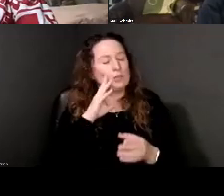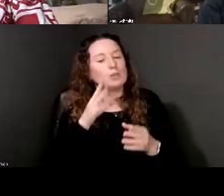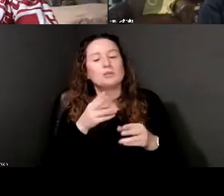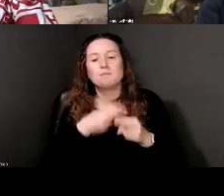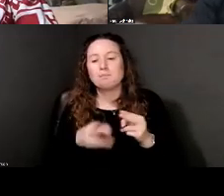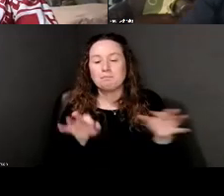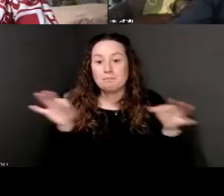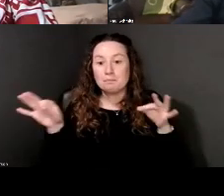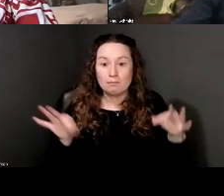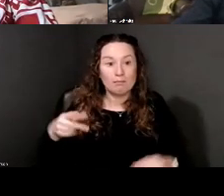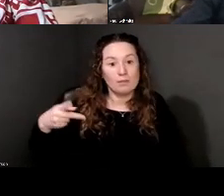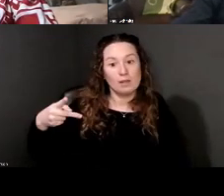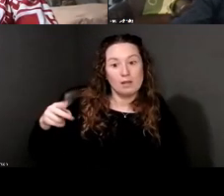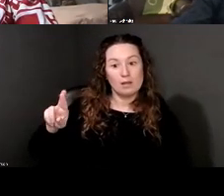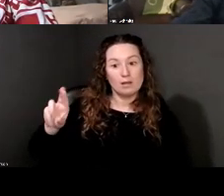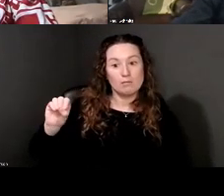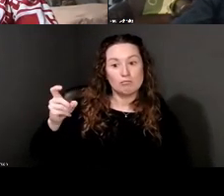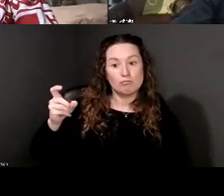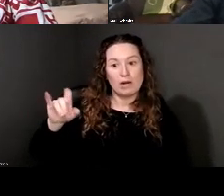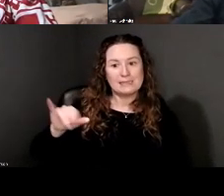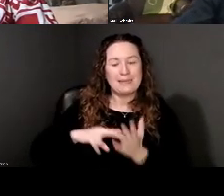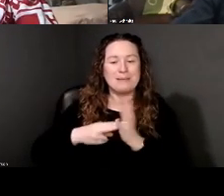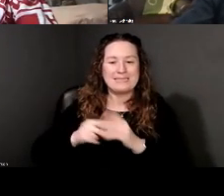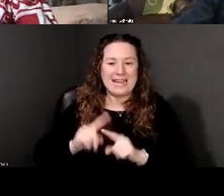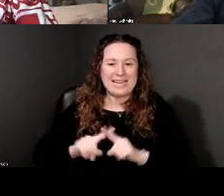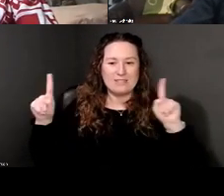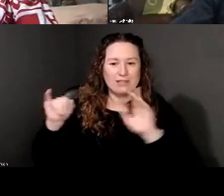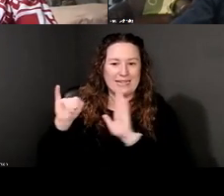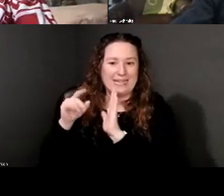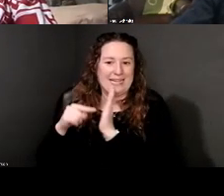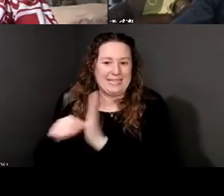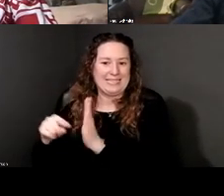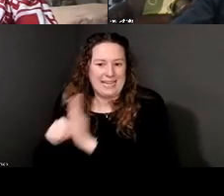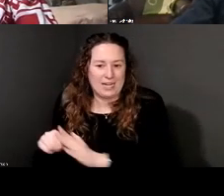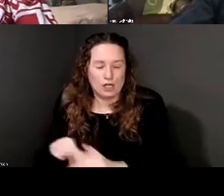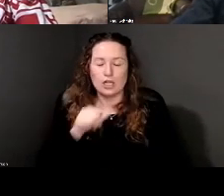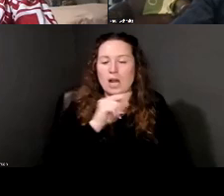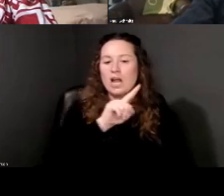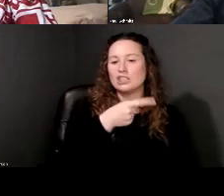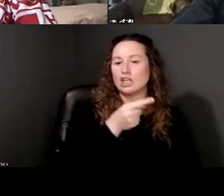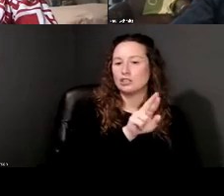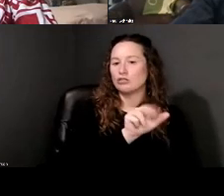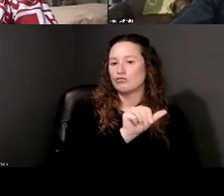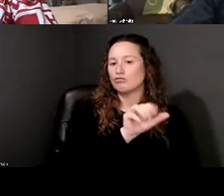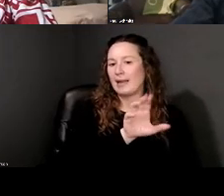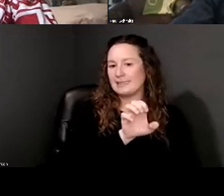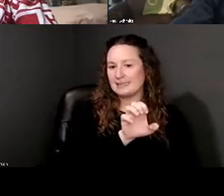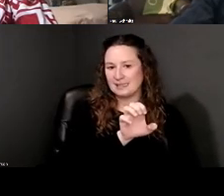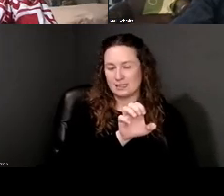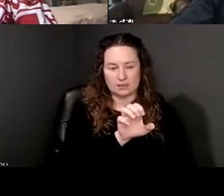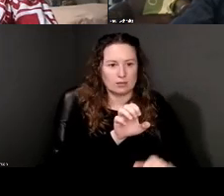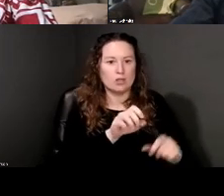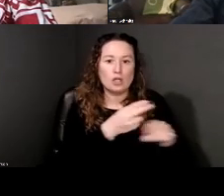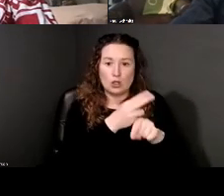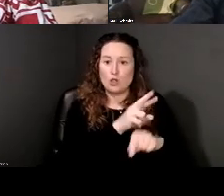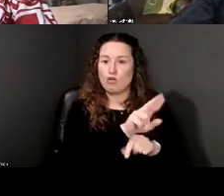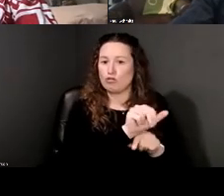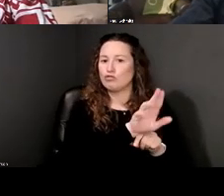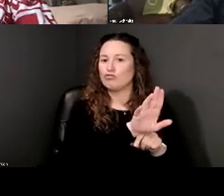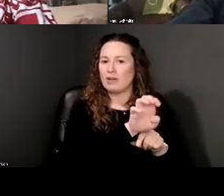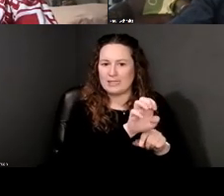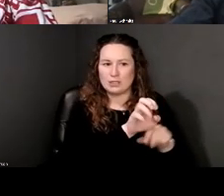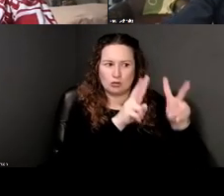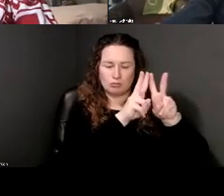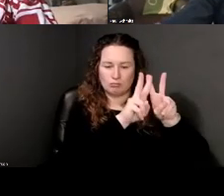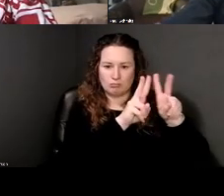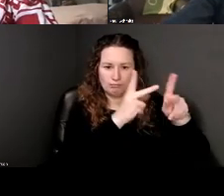is using a different indicator than, for example, race. If you are not able to use race, what can you do that might get